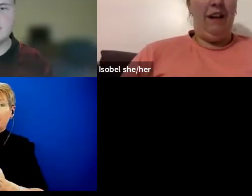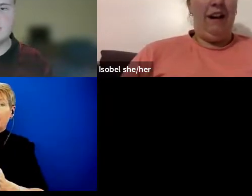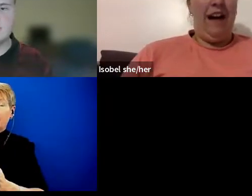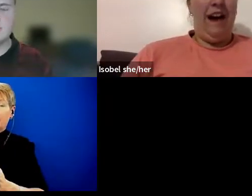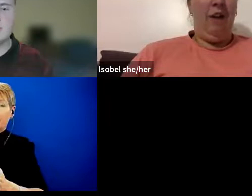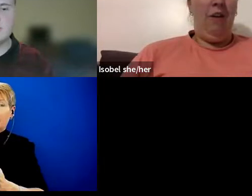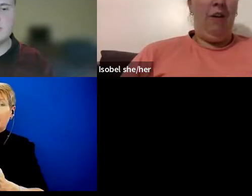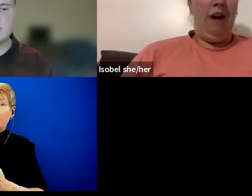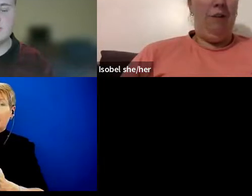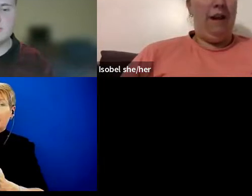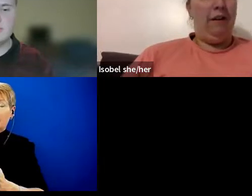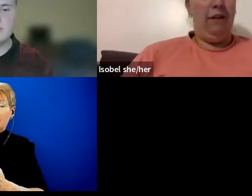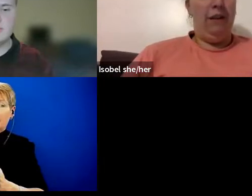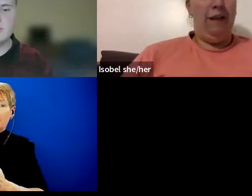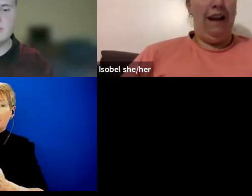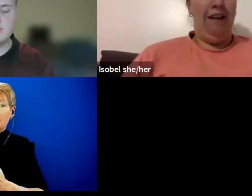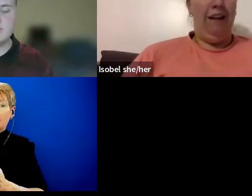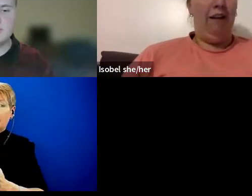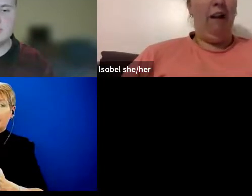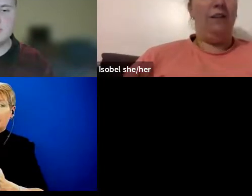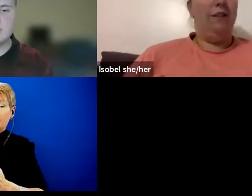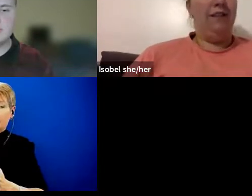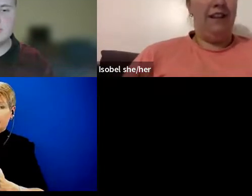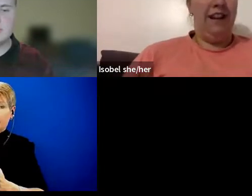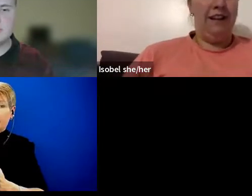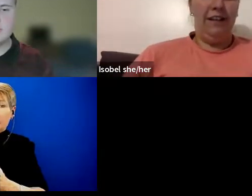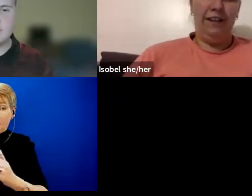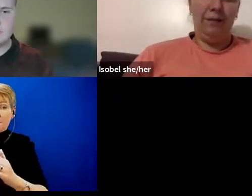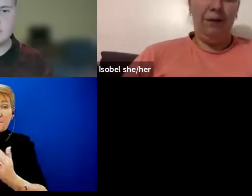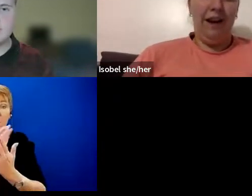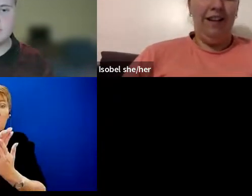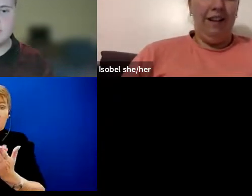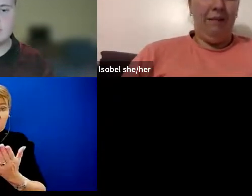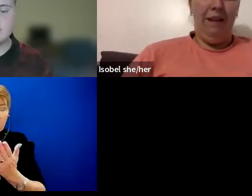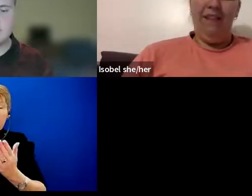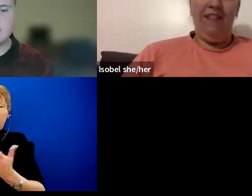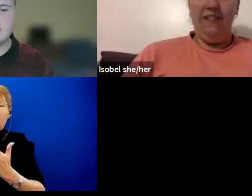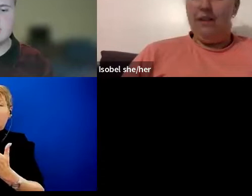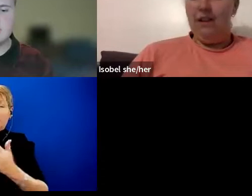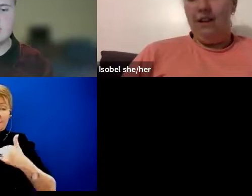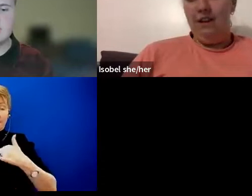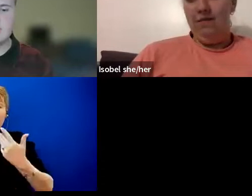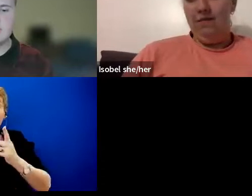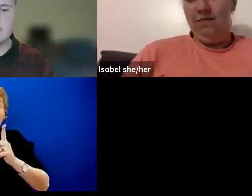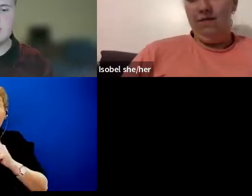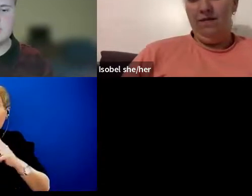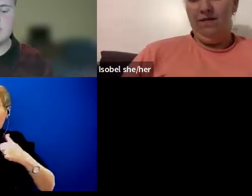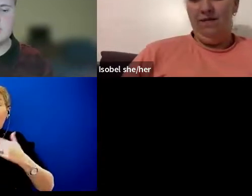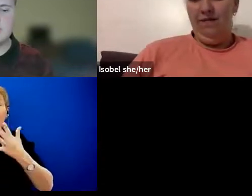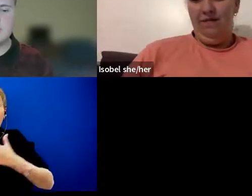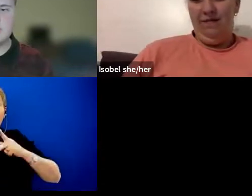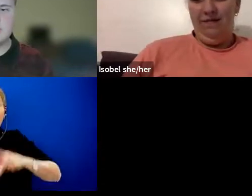about how I've been included in my life in lots of physical activities despite my physical disability.